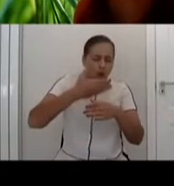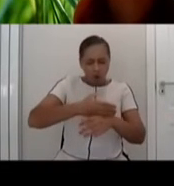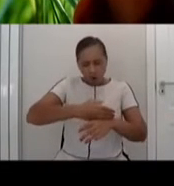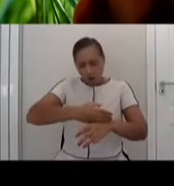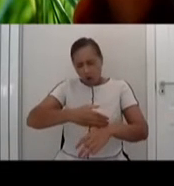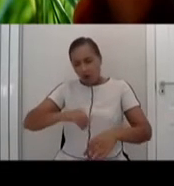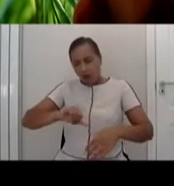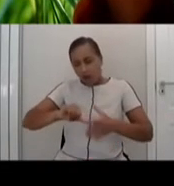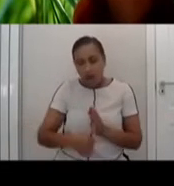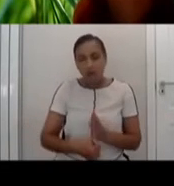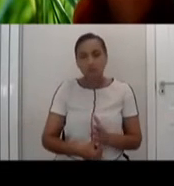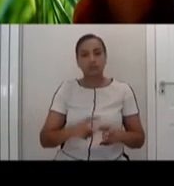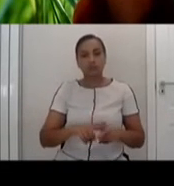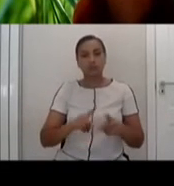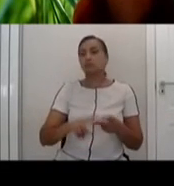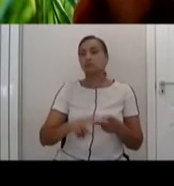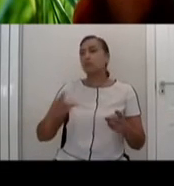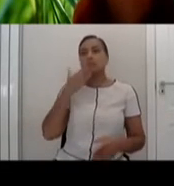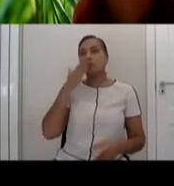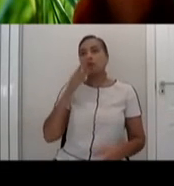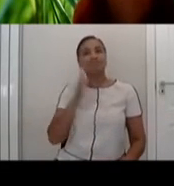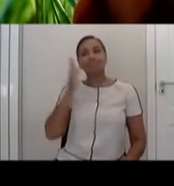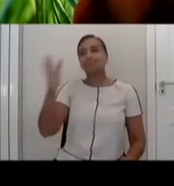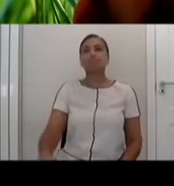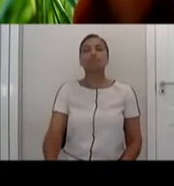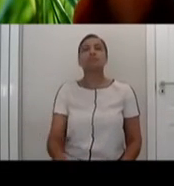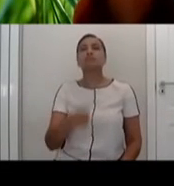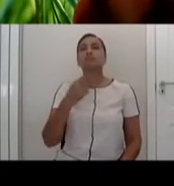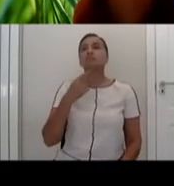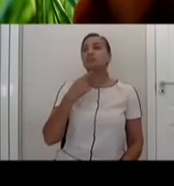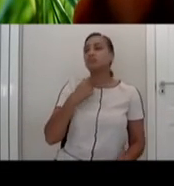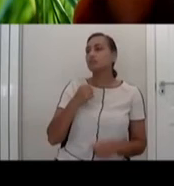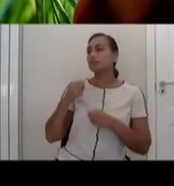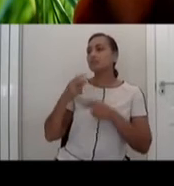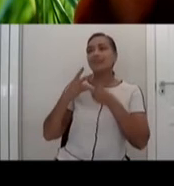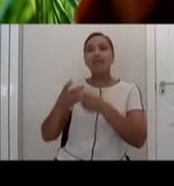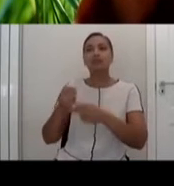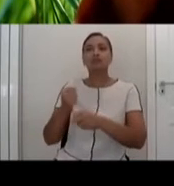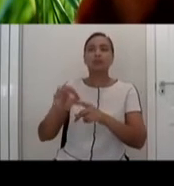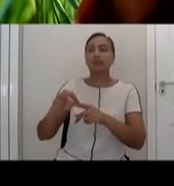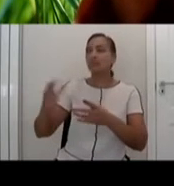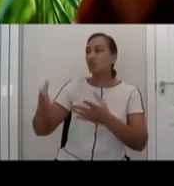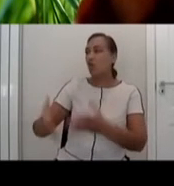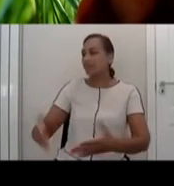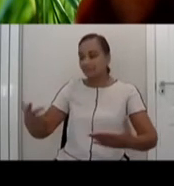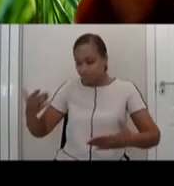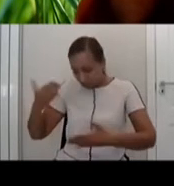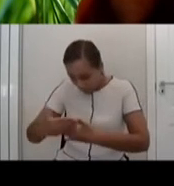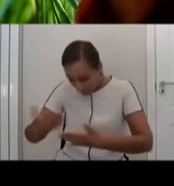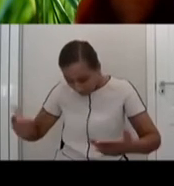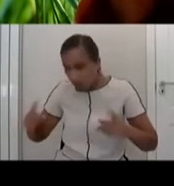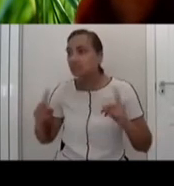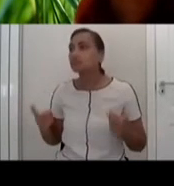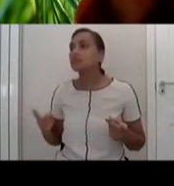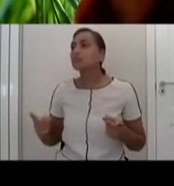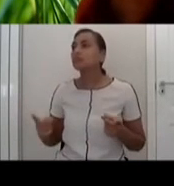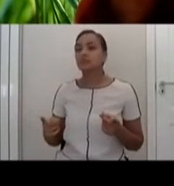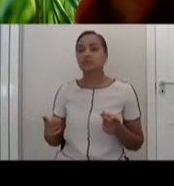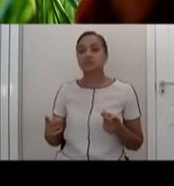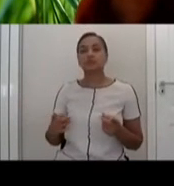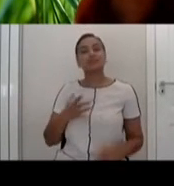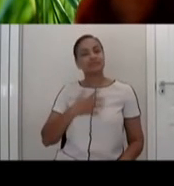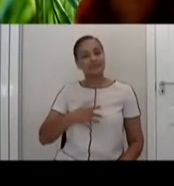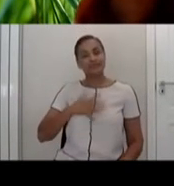times can't get to primary care. They can't get the ongoing care they need. And so one of the things that Public Health England were repeatedly saying was we